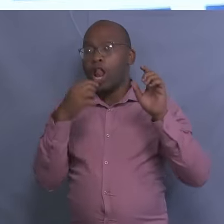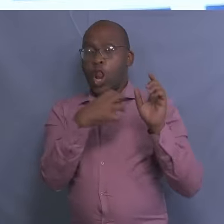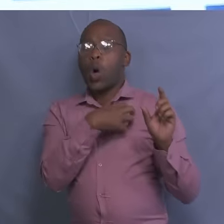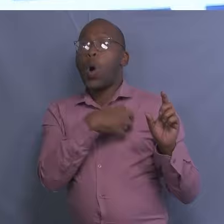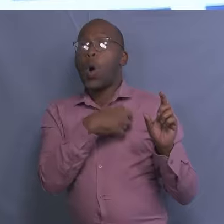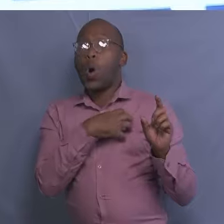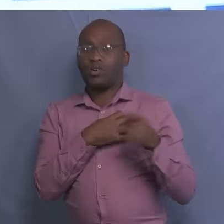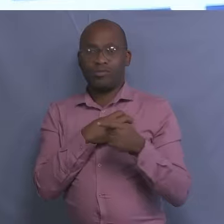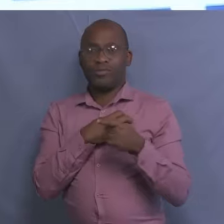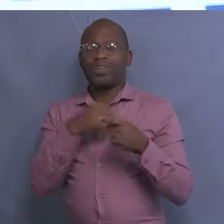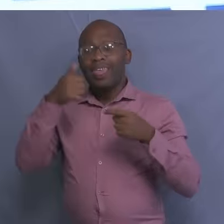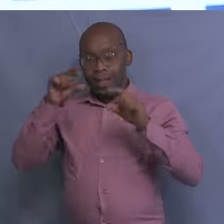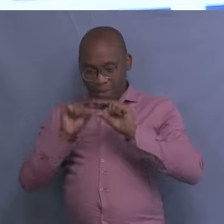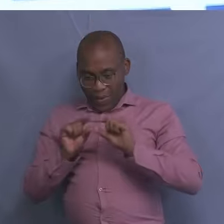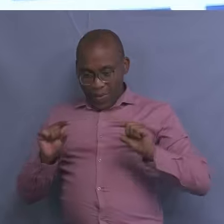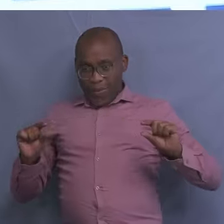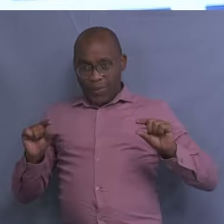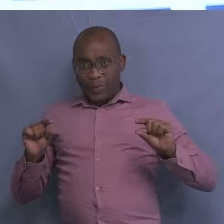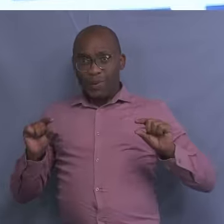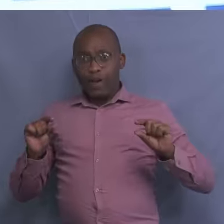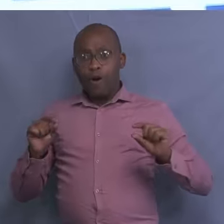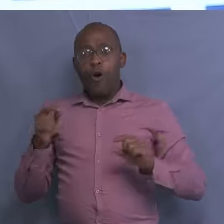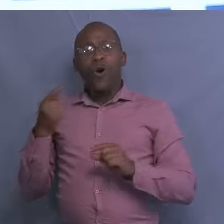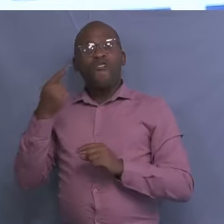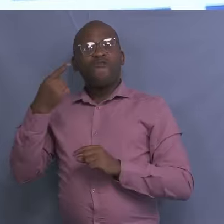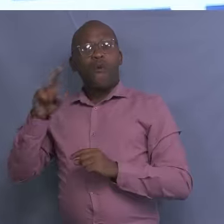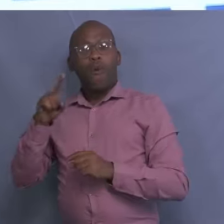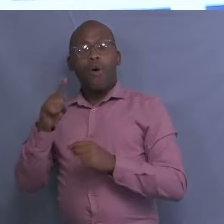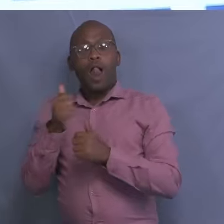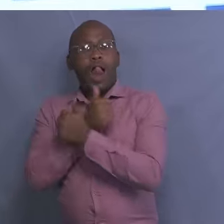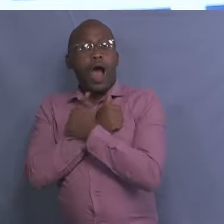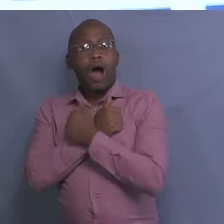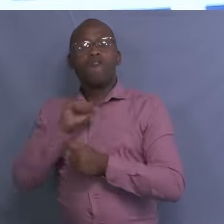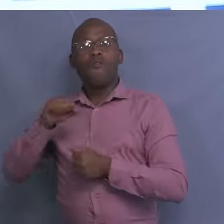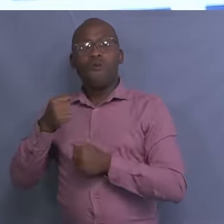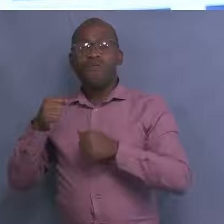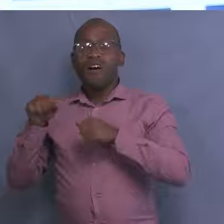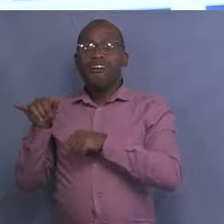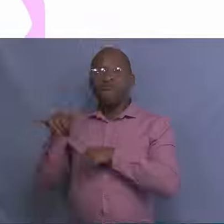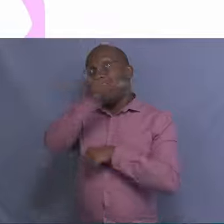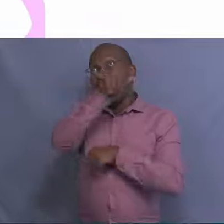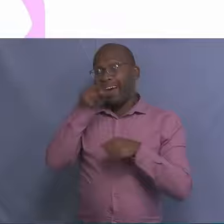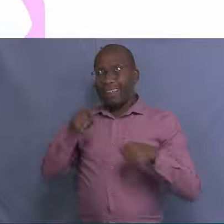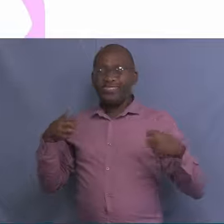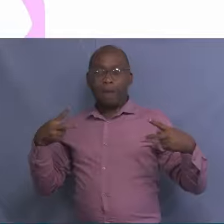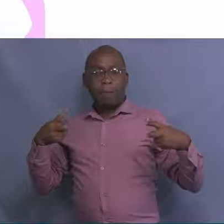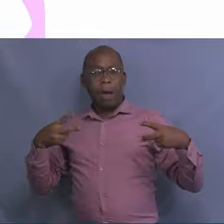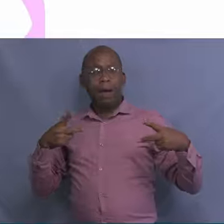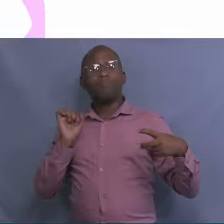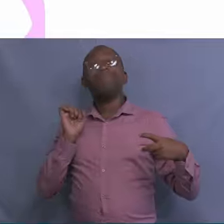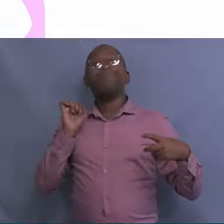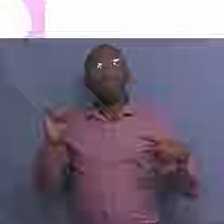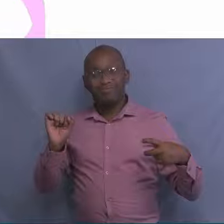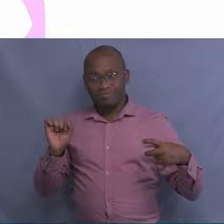for the love of flying then becomes our slogan for Fly Safe. Another example that I can give you that is